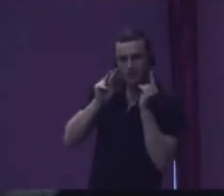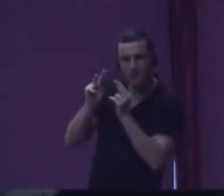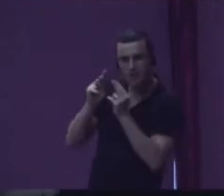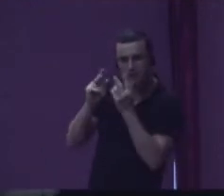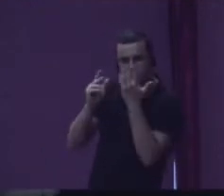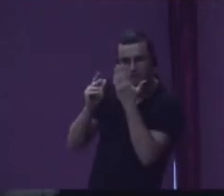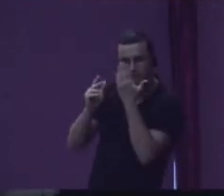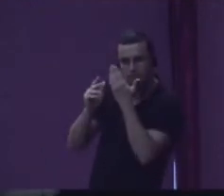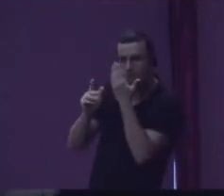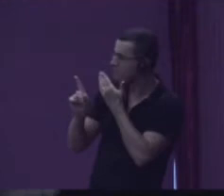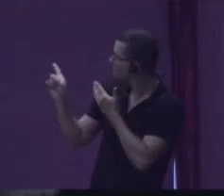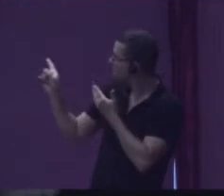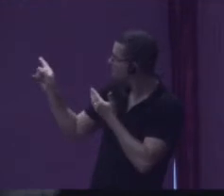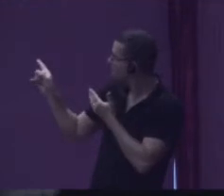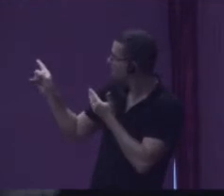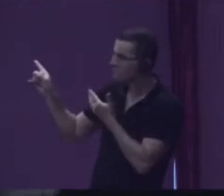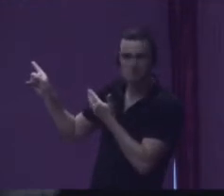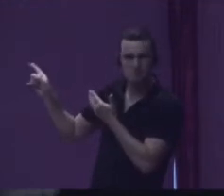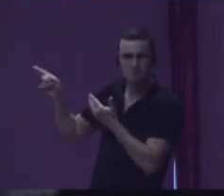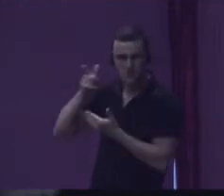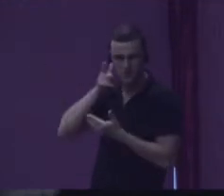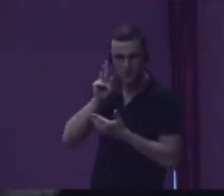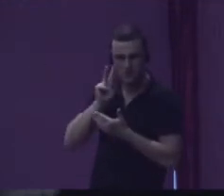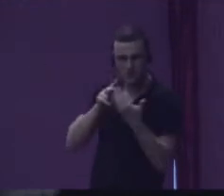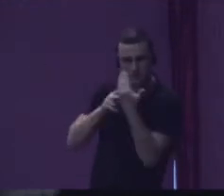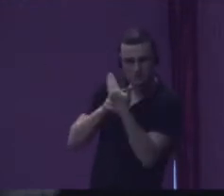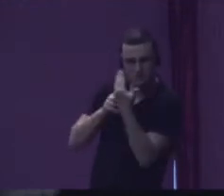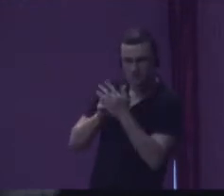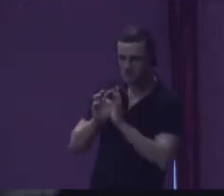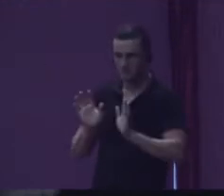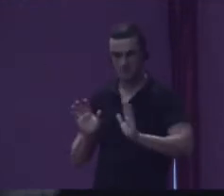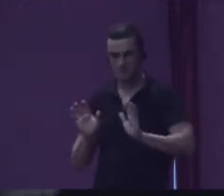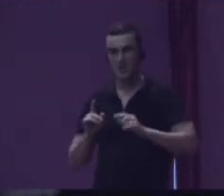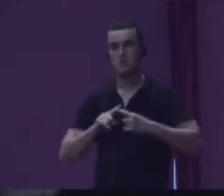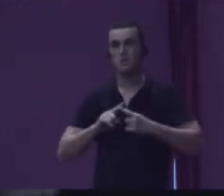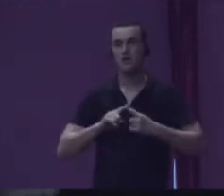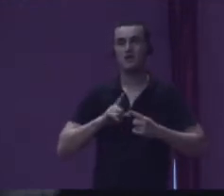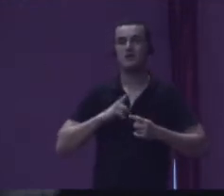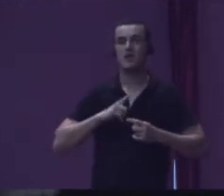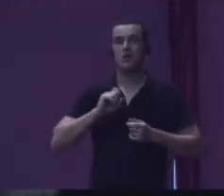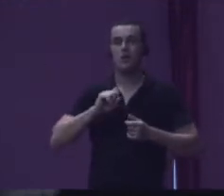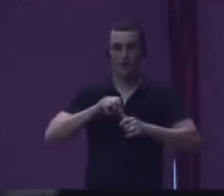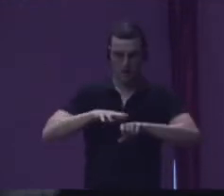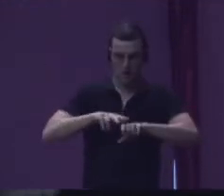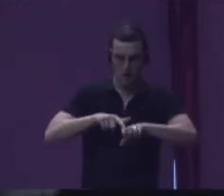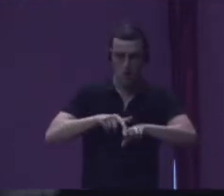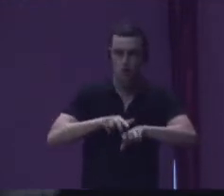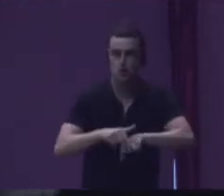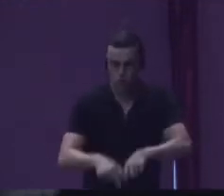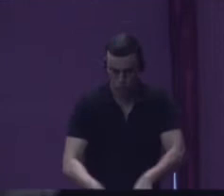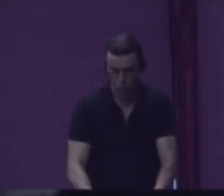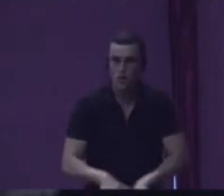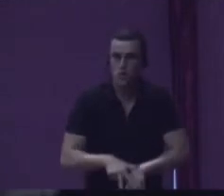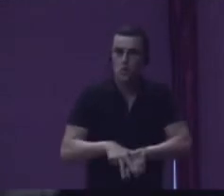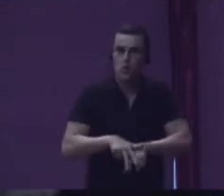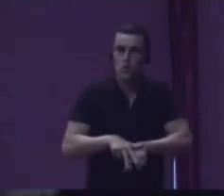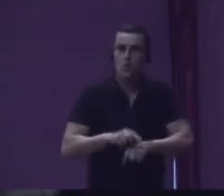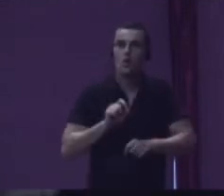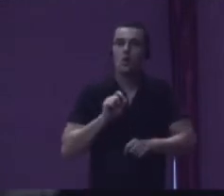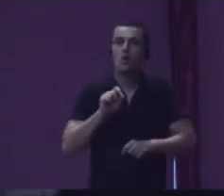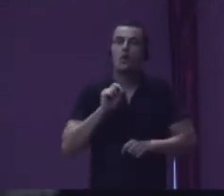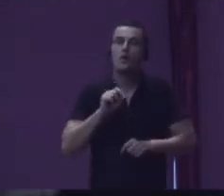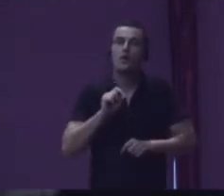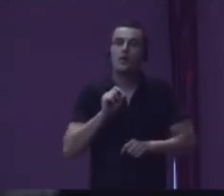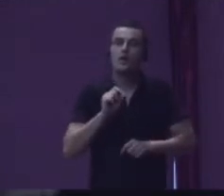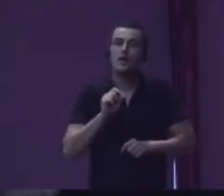she's rubbing her knees. Knees are regarded as a point of entry of aire or cold air. So she's